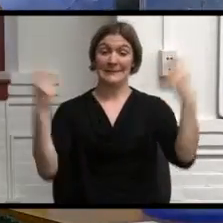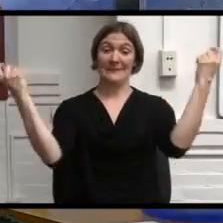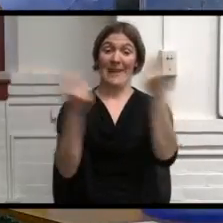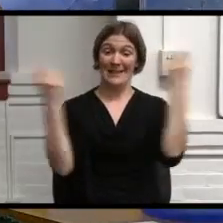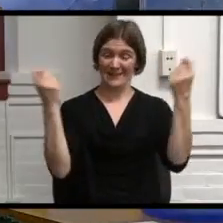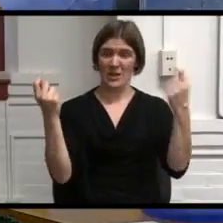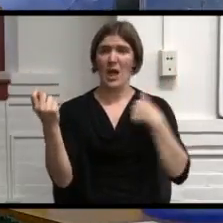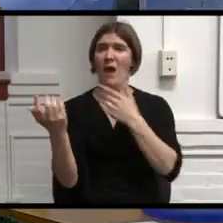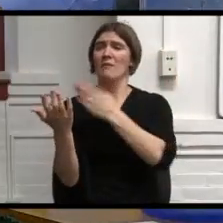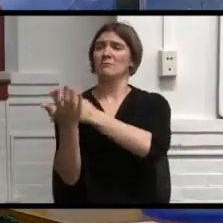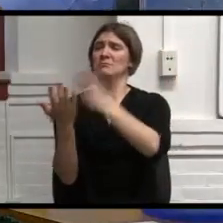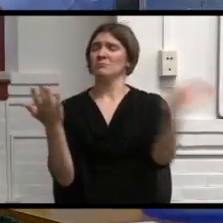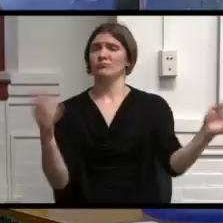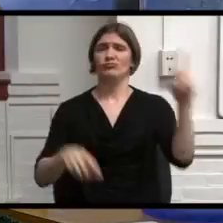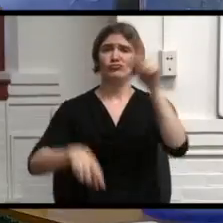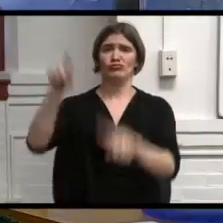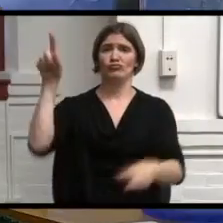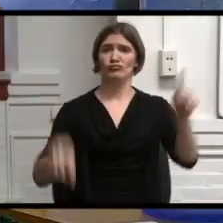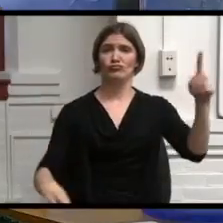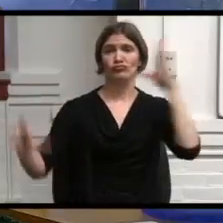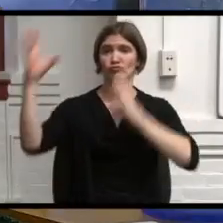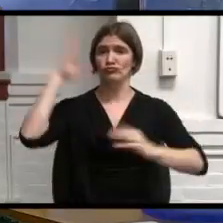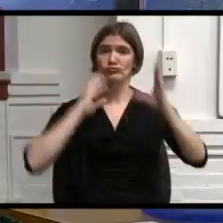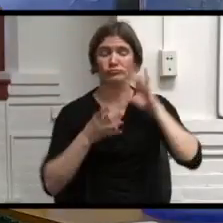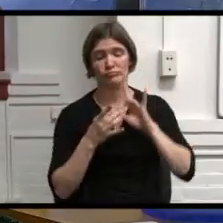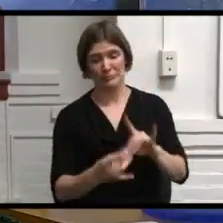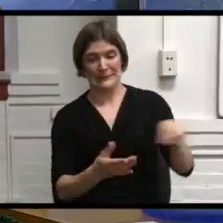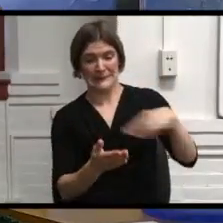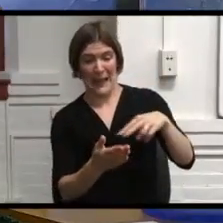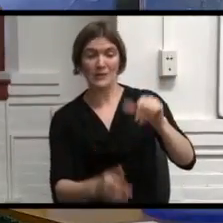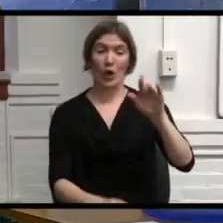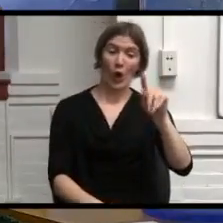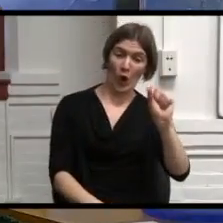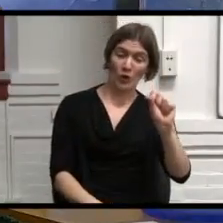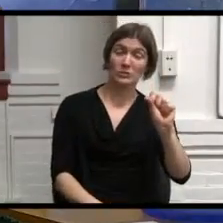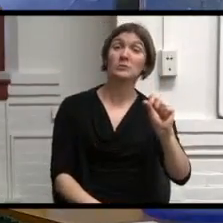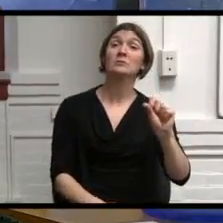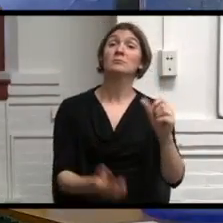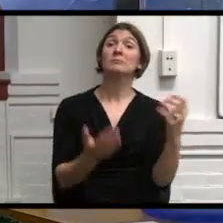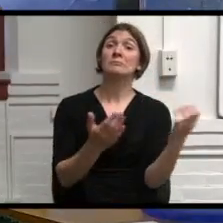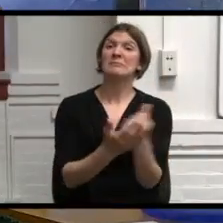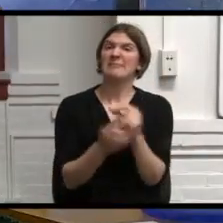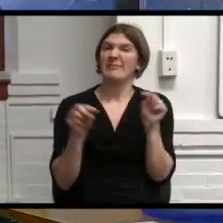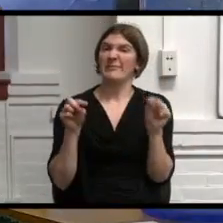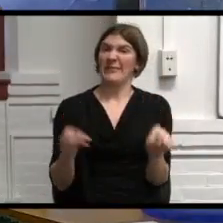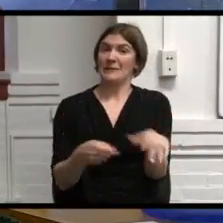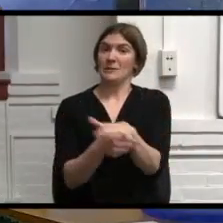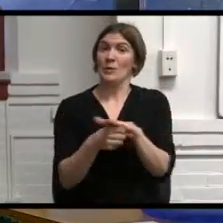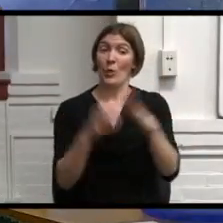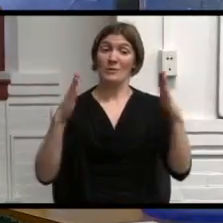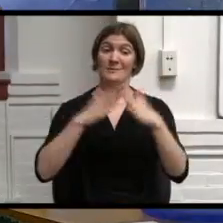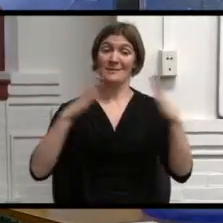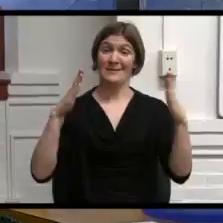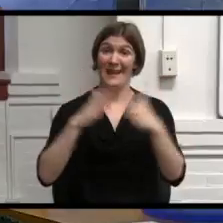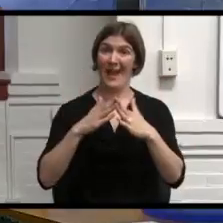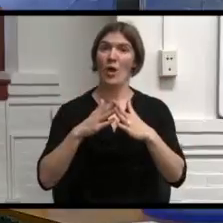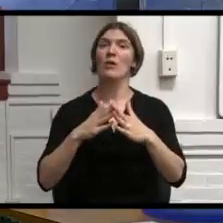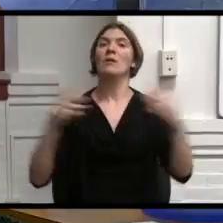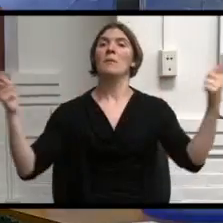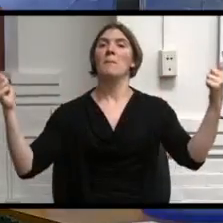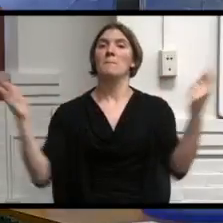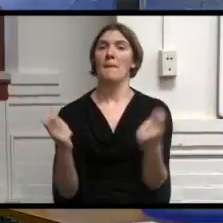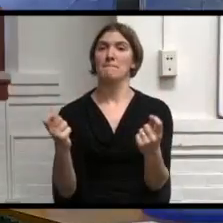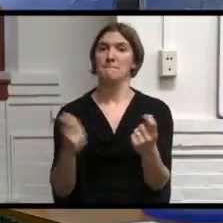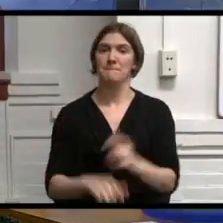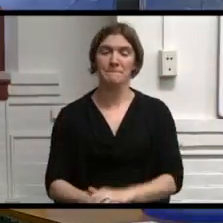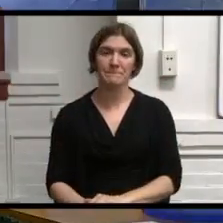Dance Festival is a versatile experience in dance and the arts that utilizes the local downtown as a campus for the